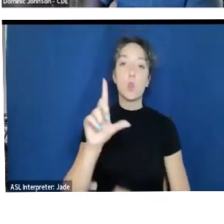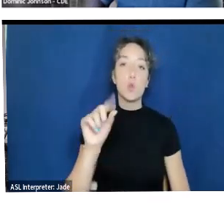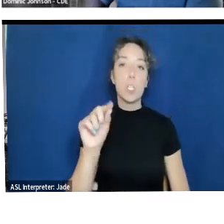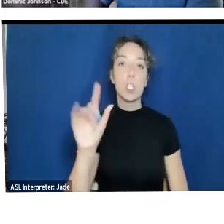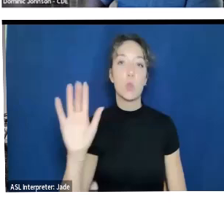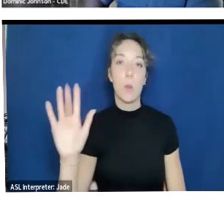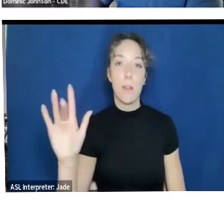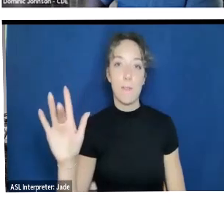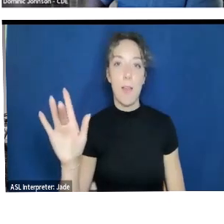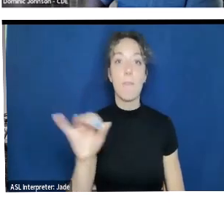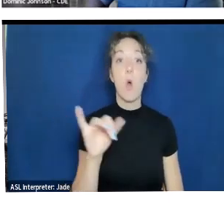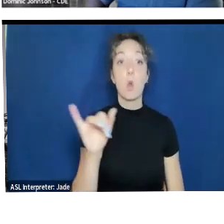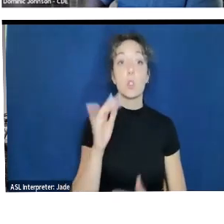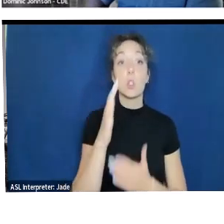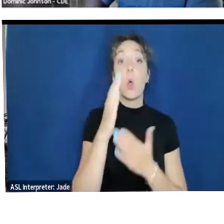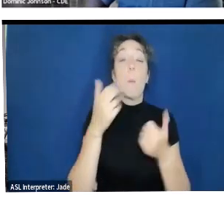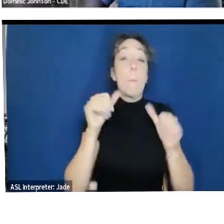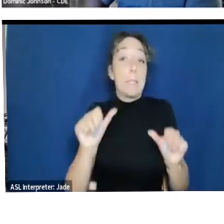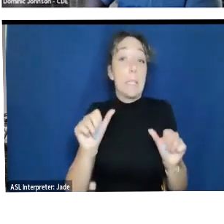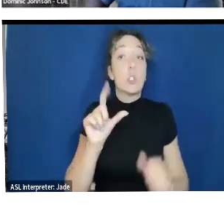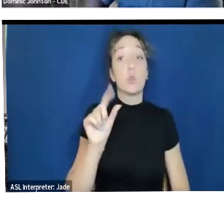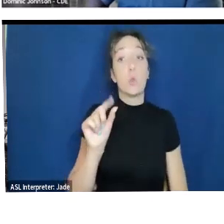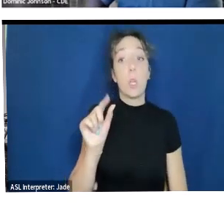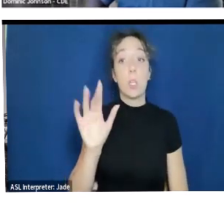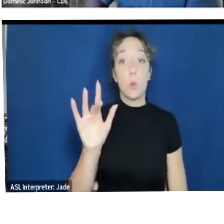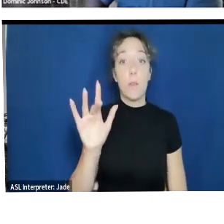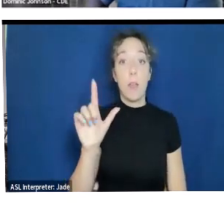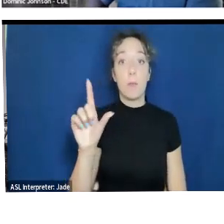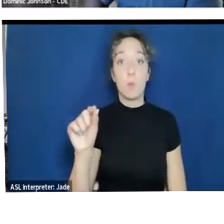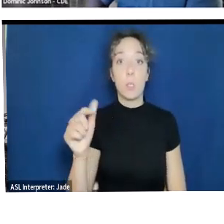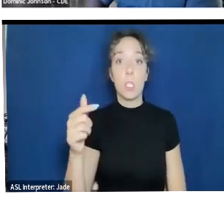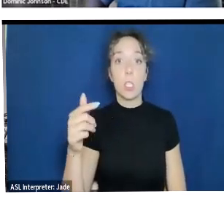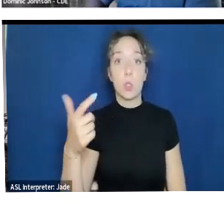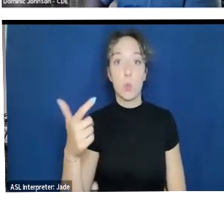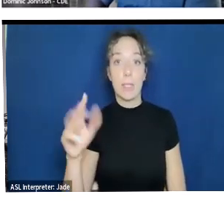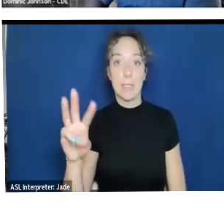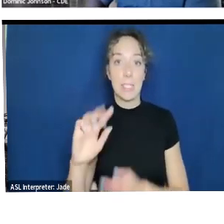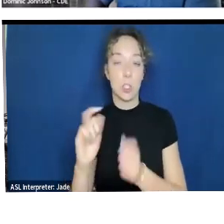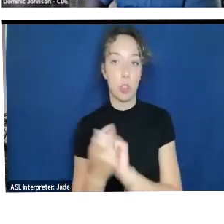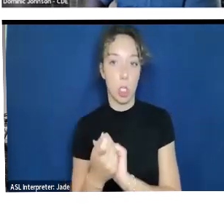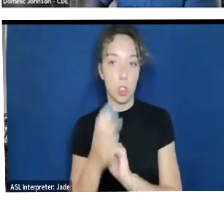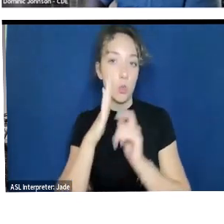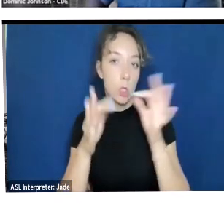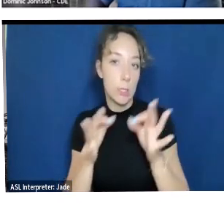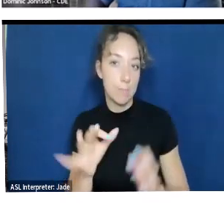2025-26 changes. Next slide, please.